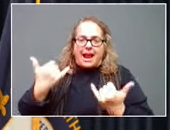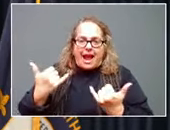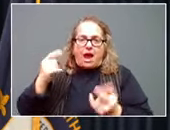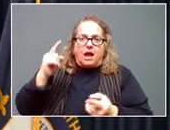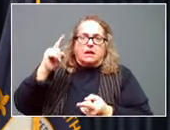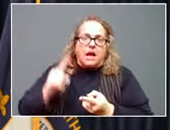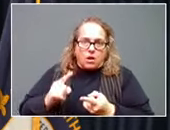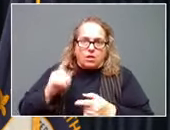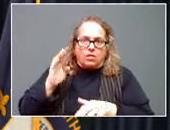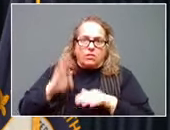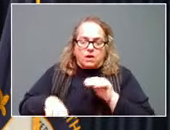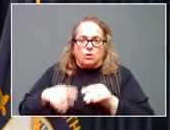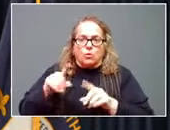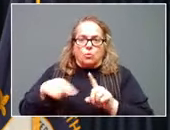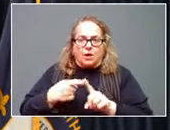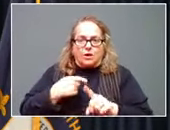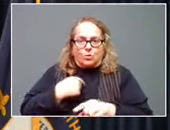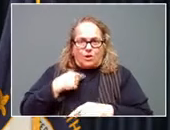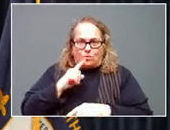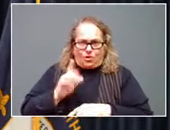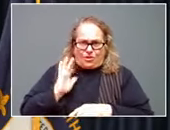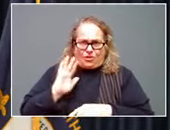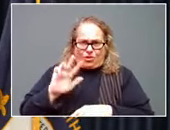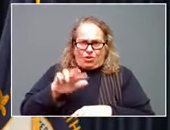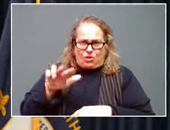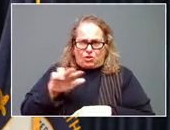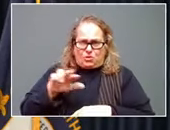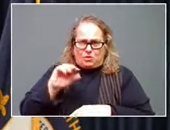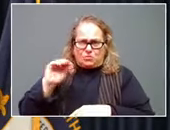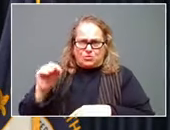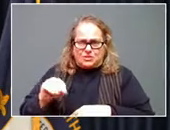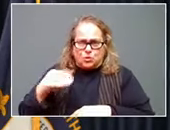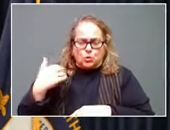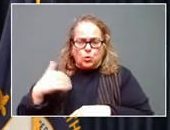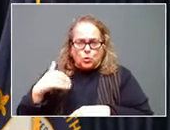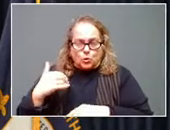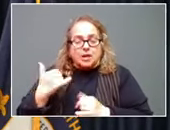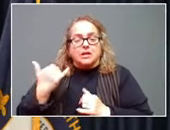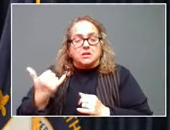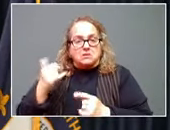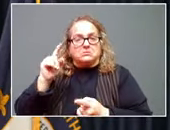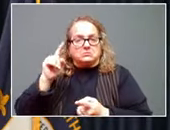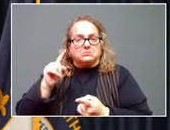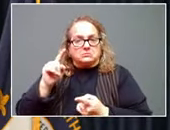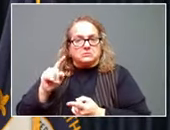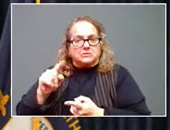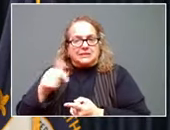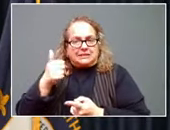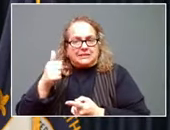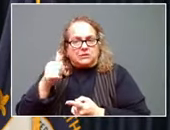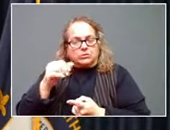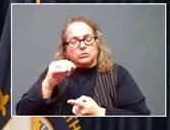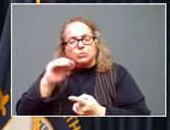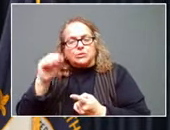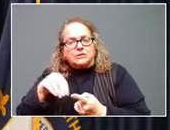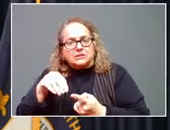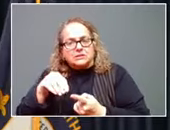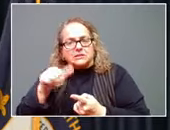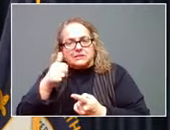33%. So decreasing about 10 percentage points on the positivity side in the last 2